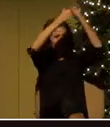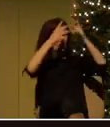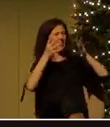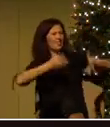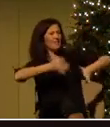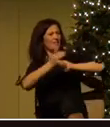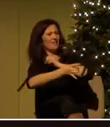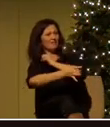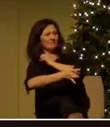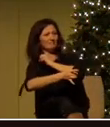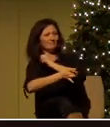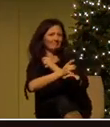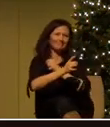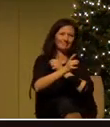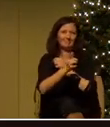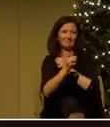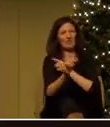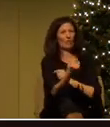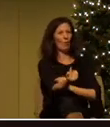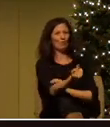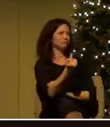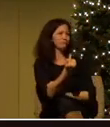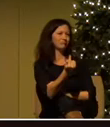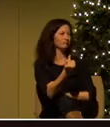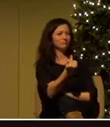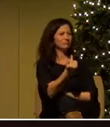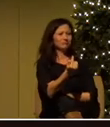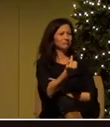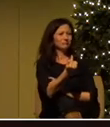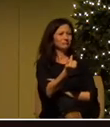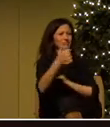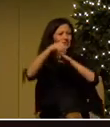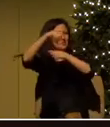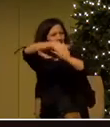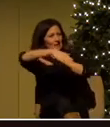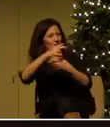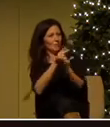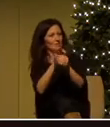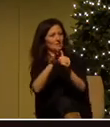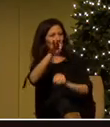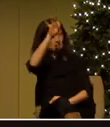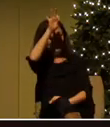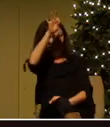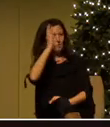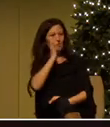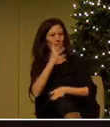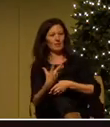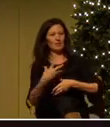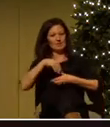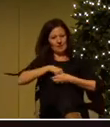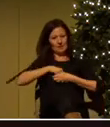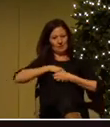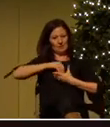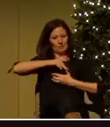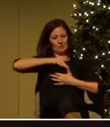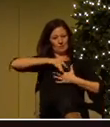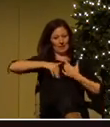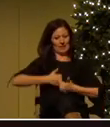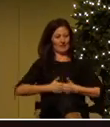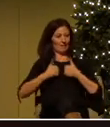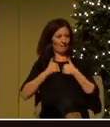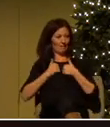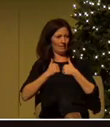his disciples. I'm not going to leave you as orphans. I will send the Holy Spirit to you. He will dwell in you. The Holy Spirit is the third person of the